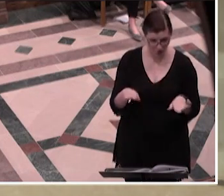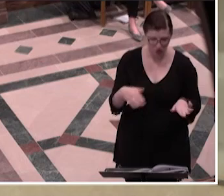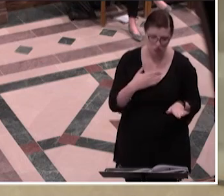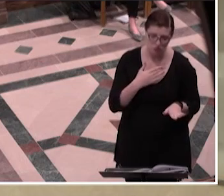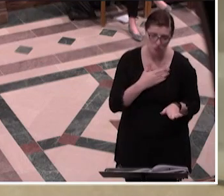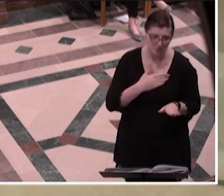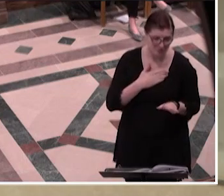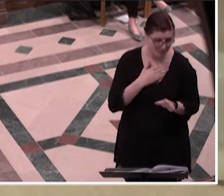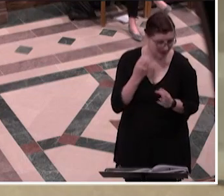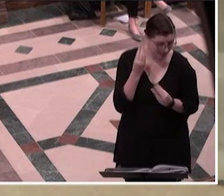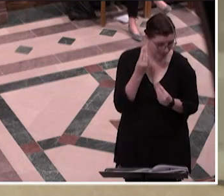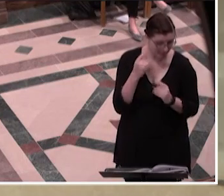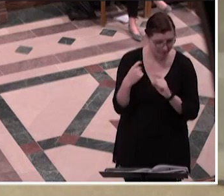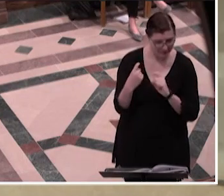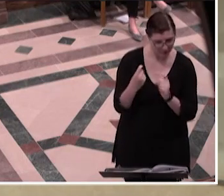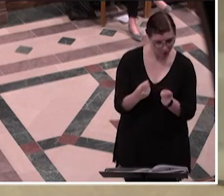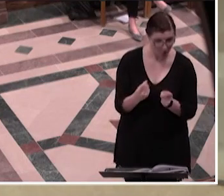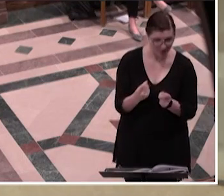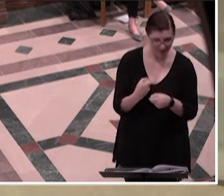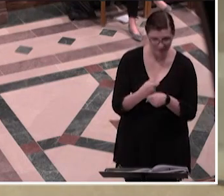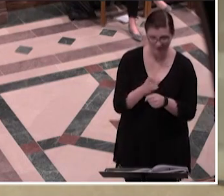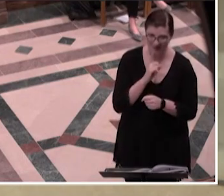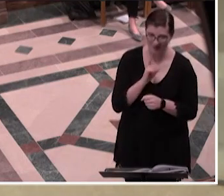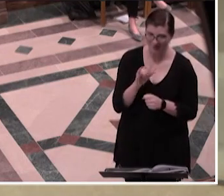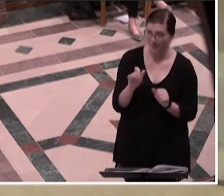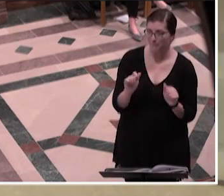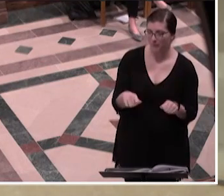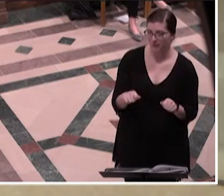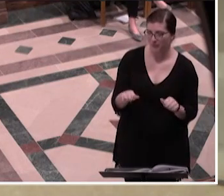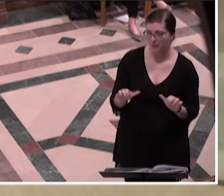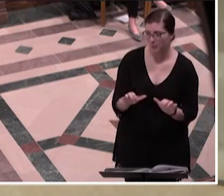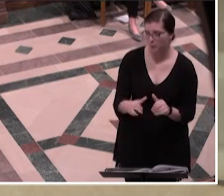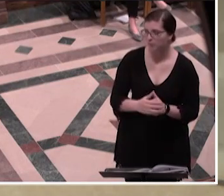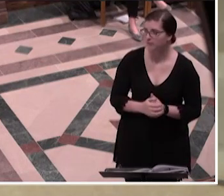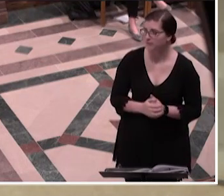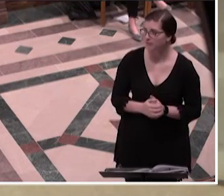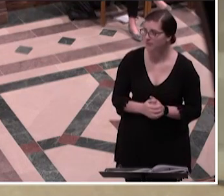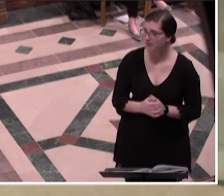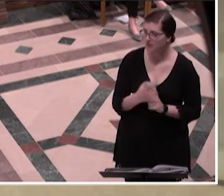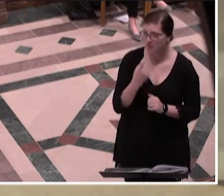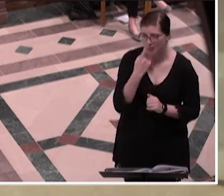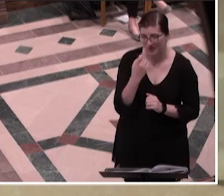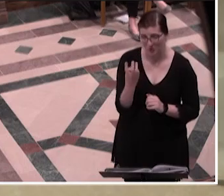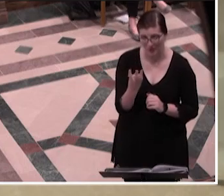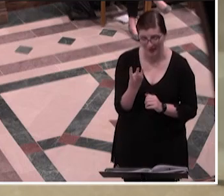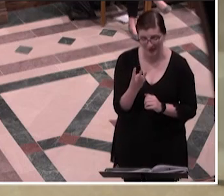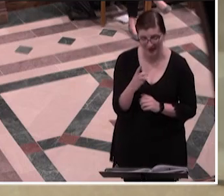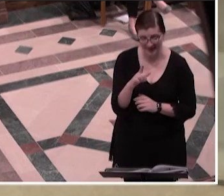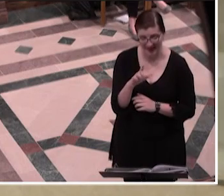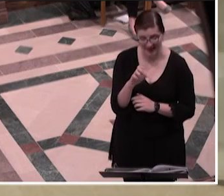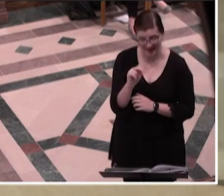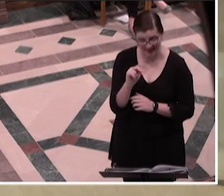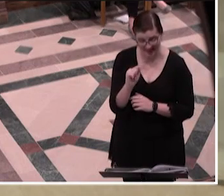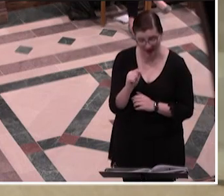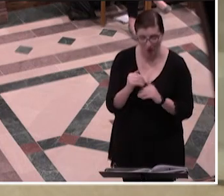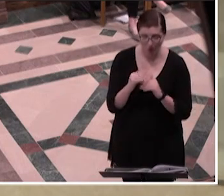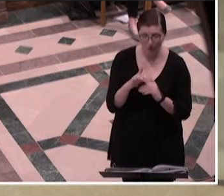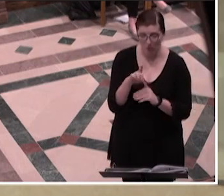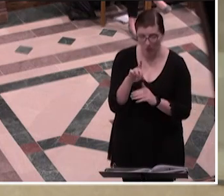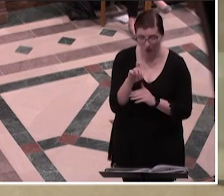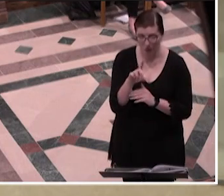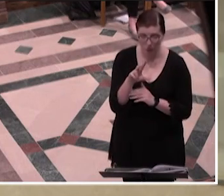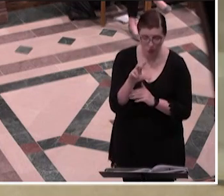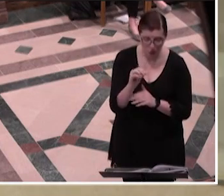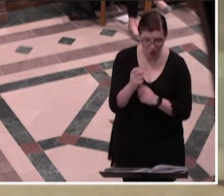to make all of that possible. We had a great take on Lent this past Wednesday. Over 130 people participated. This